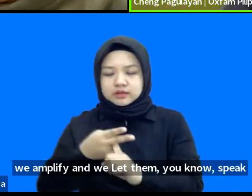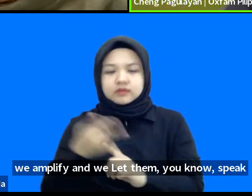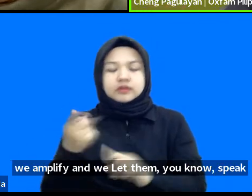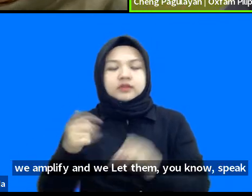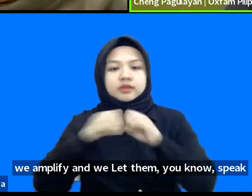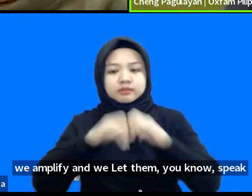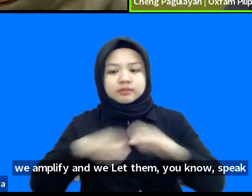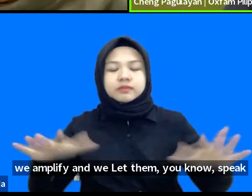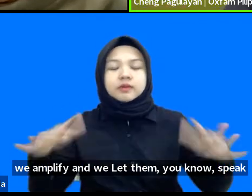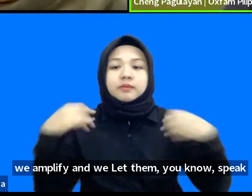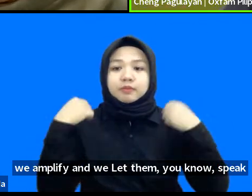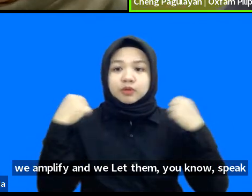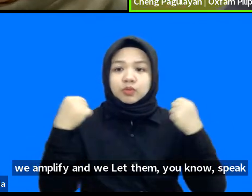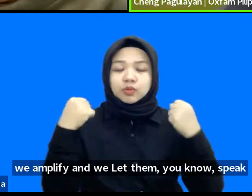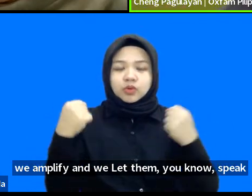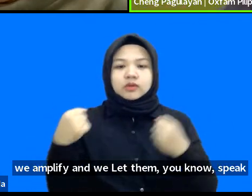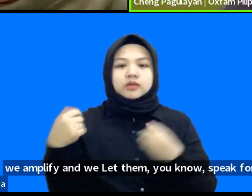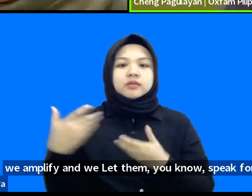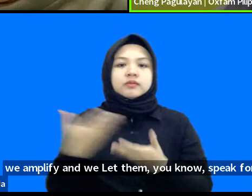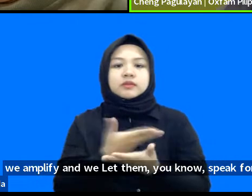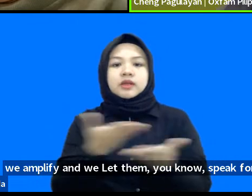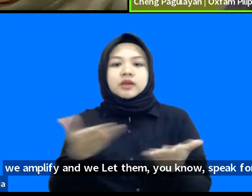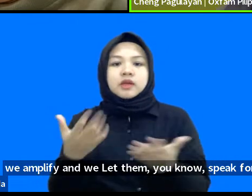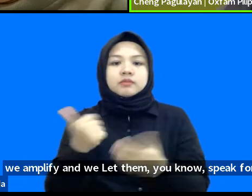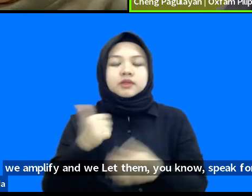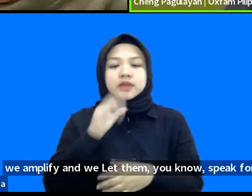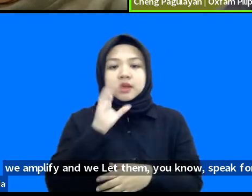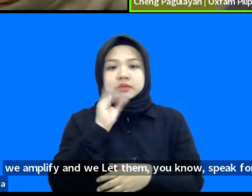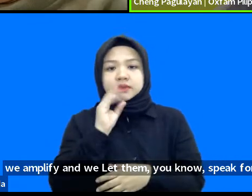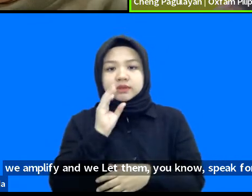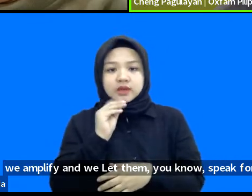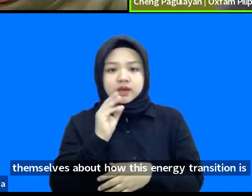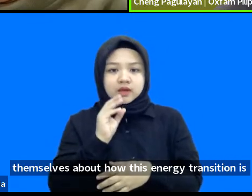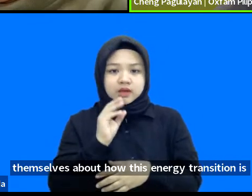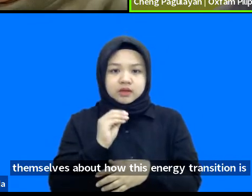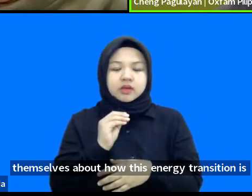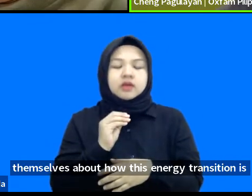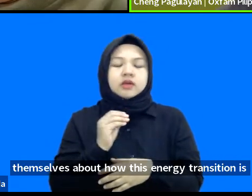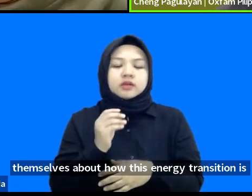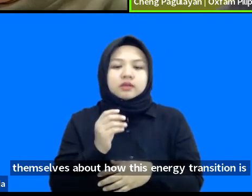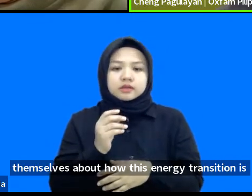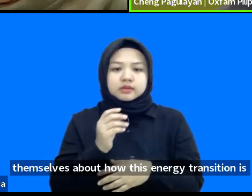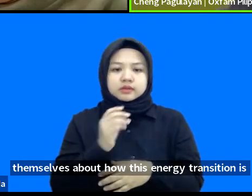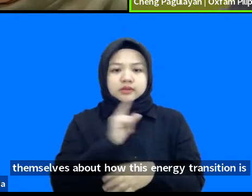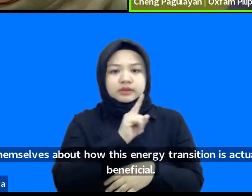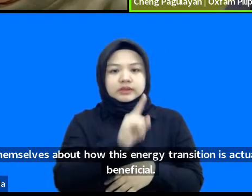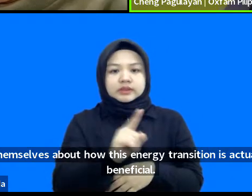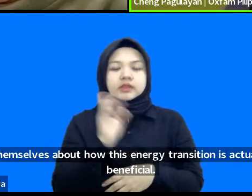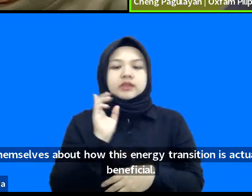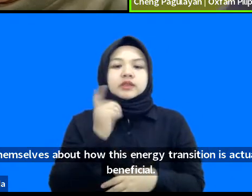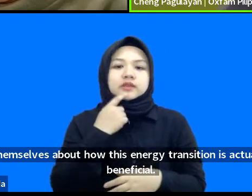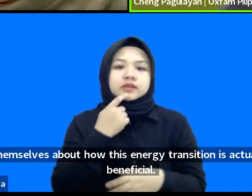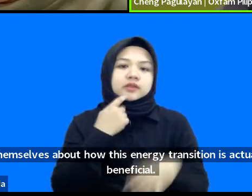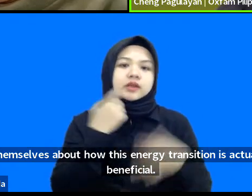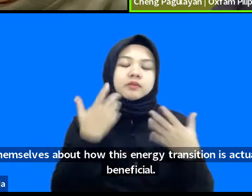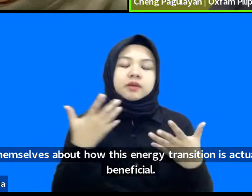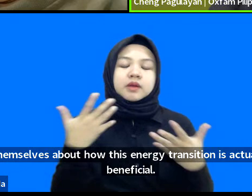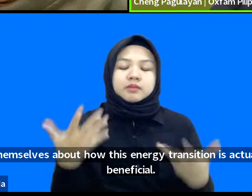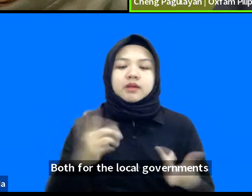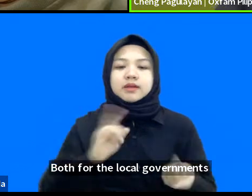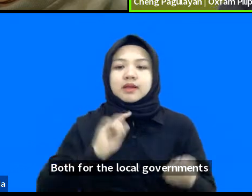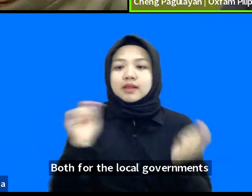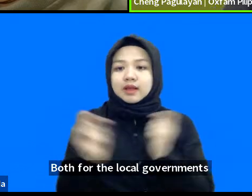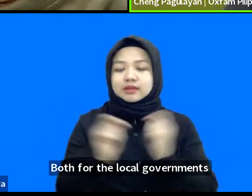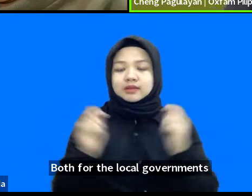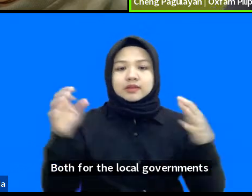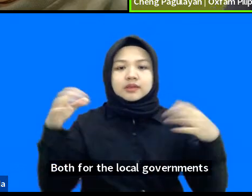for themselves about how this energy transition is actually beneficial, both for the local governments and